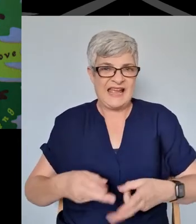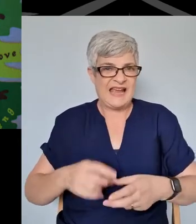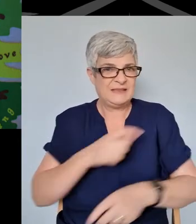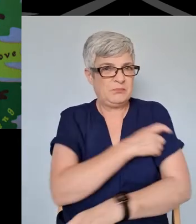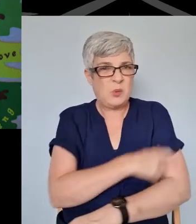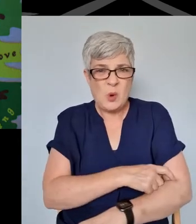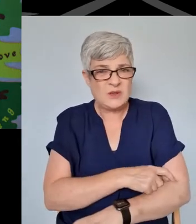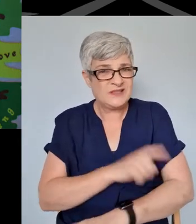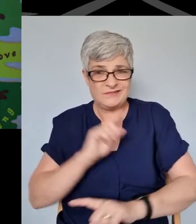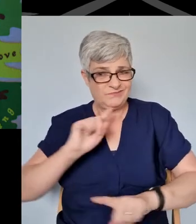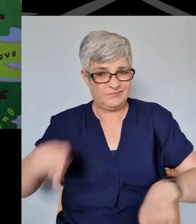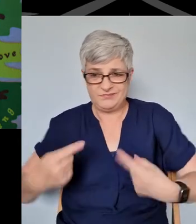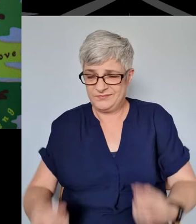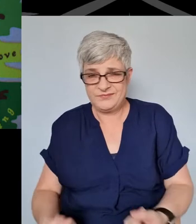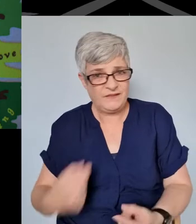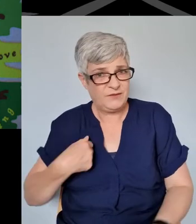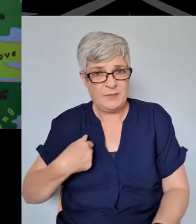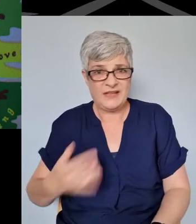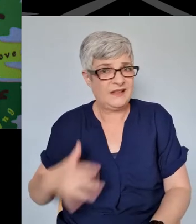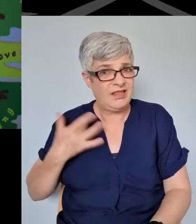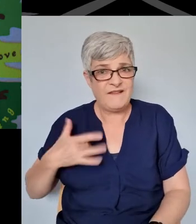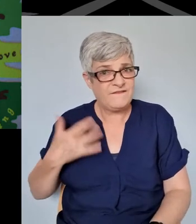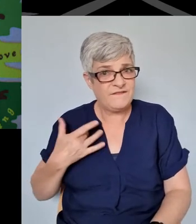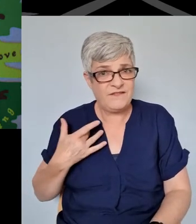kind of thing. That's impossible.